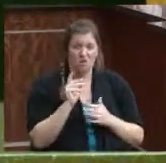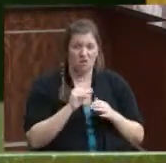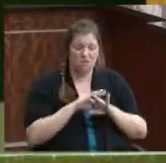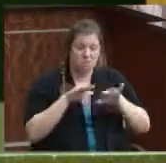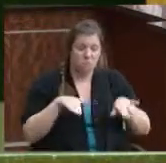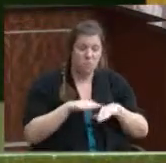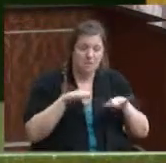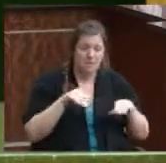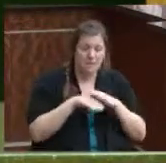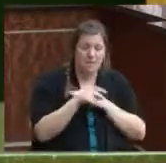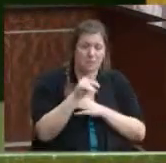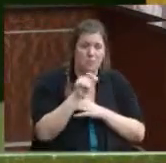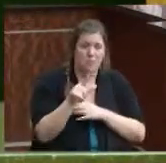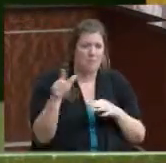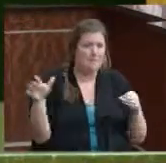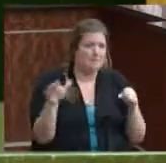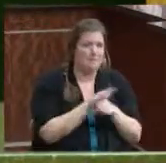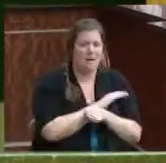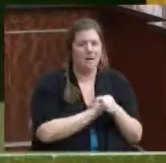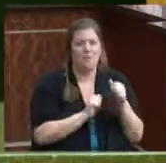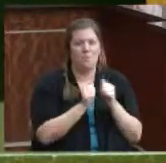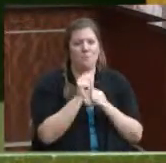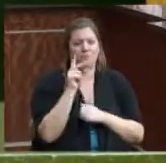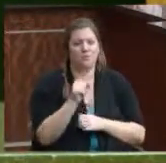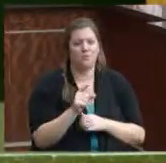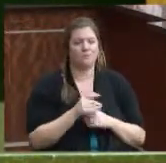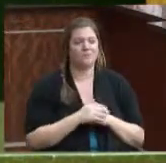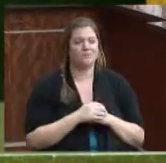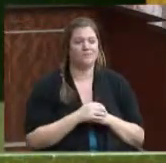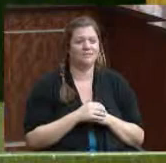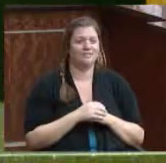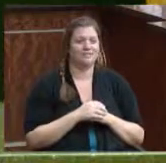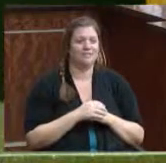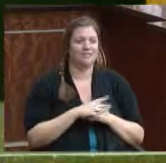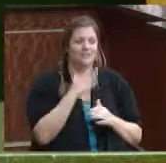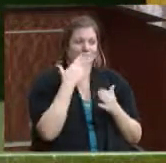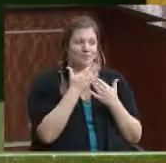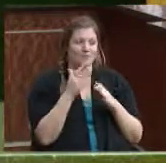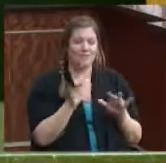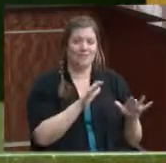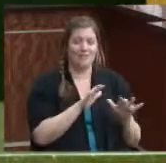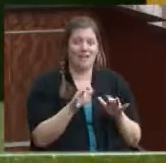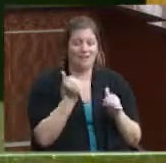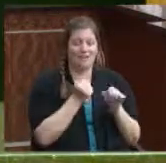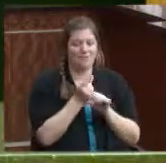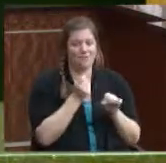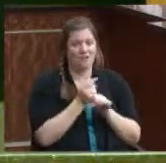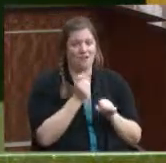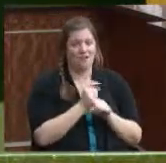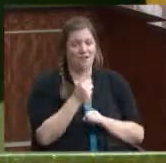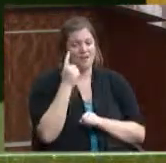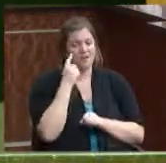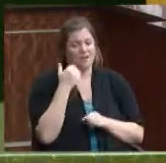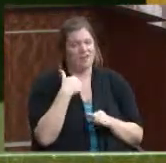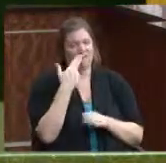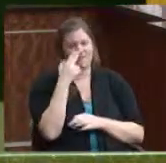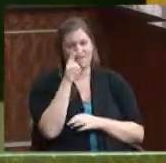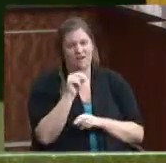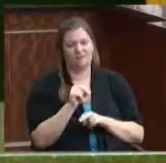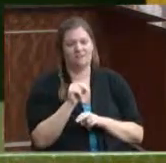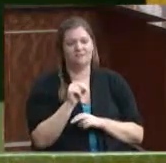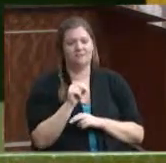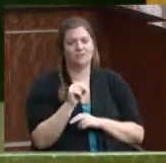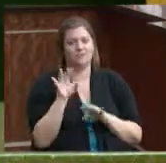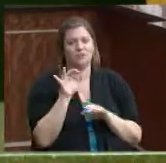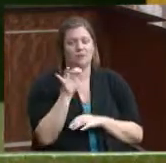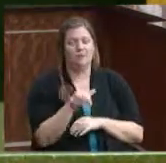and the pool was packed with dogs. And it's a good event every year, and I think people have a lot of fun doing